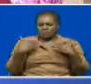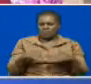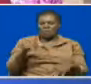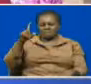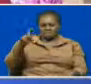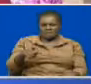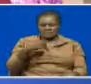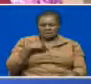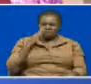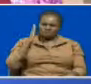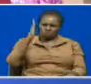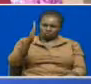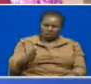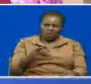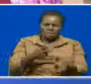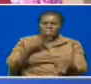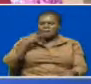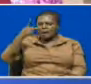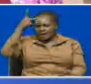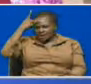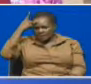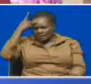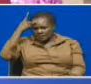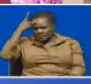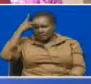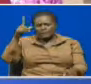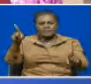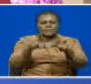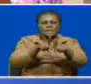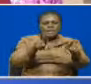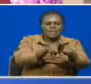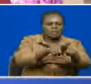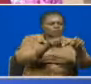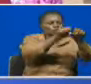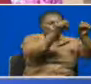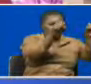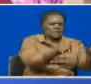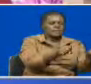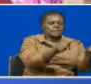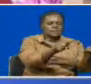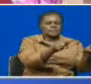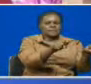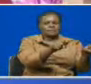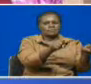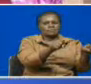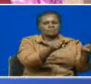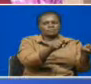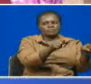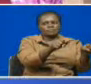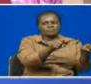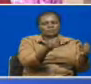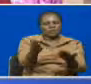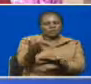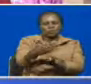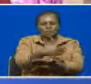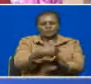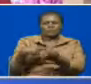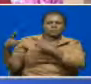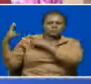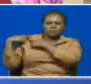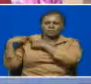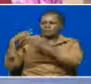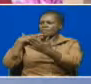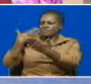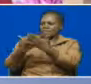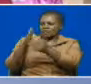need direction, not just from the parents, clearly, but from the society as well. It's a collective responsibility.